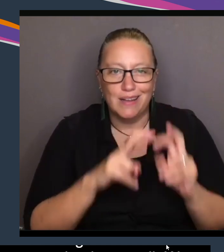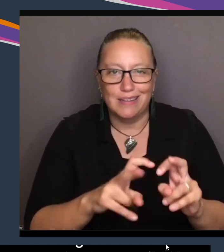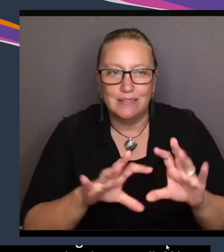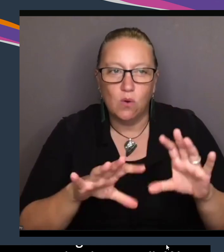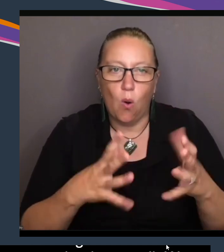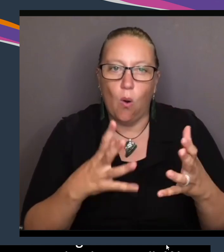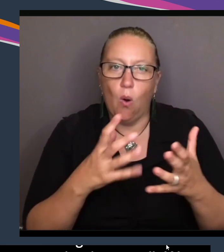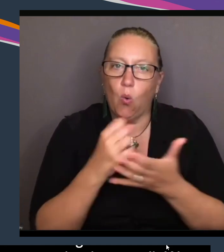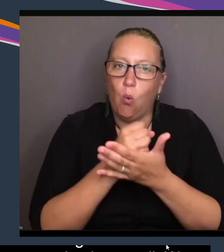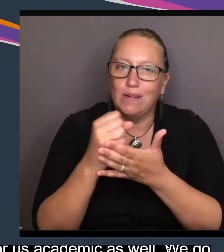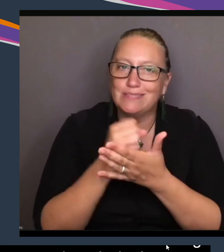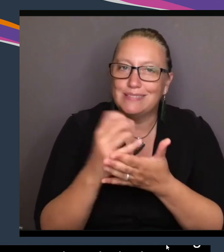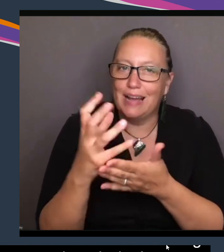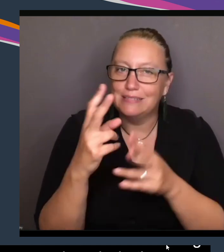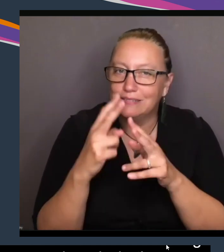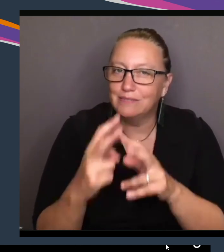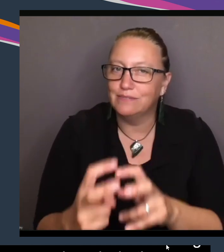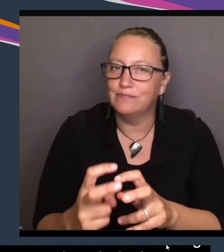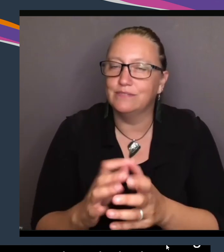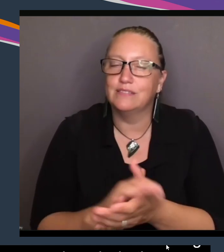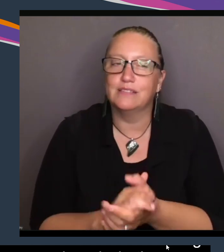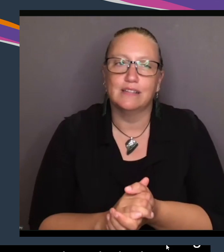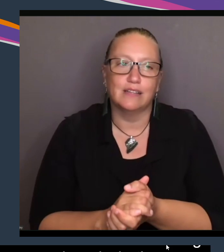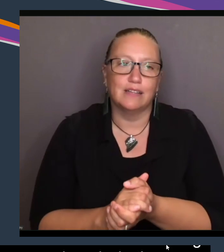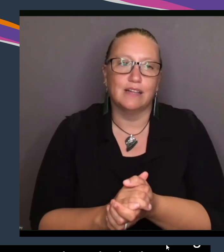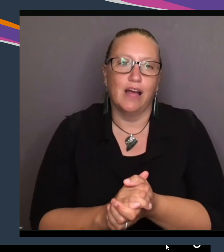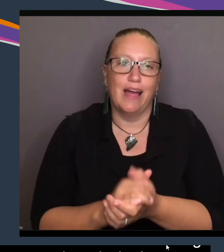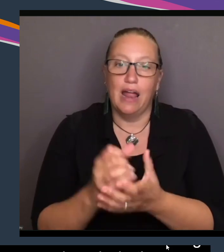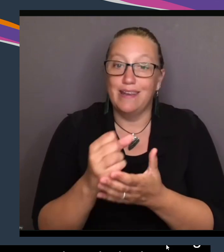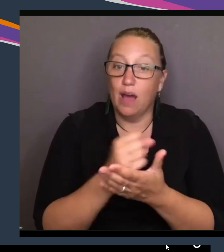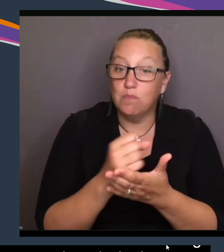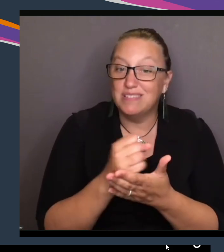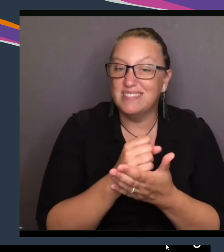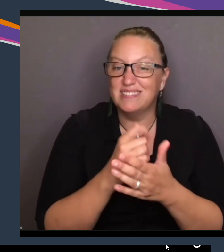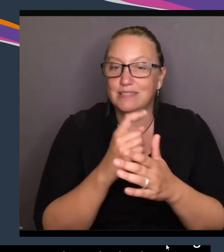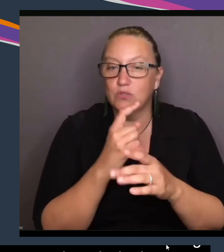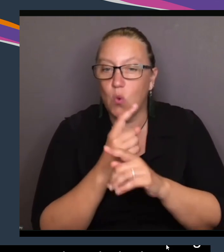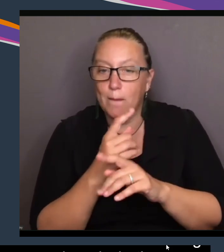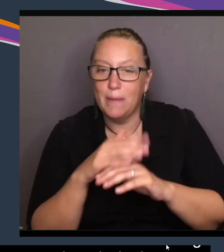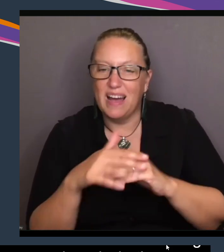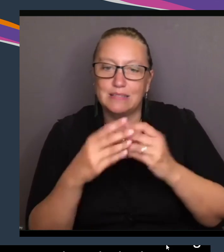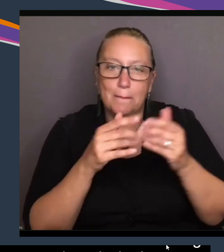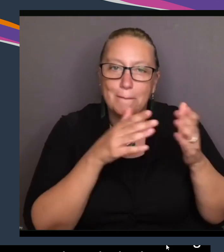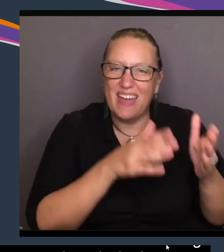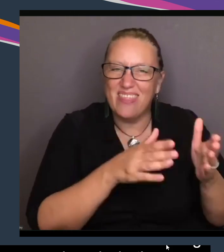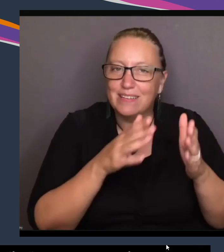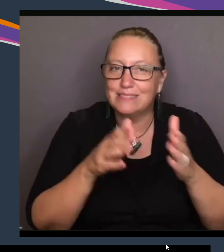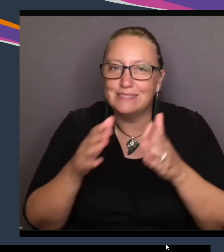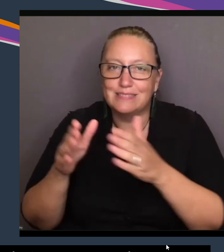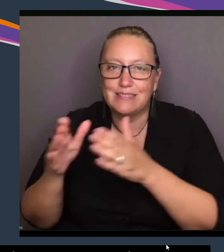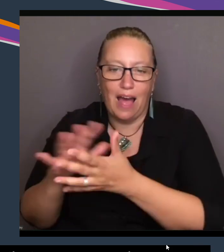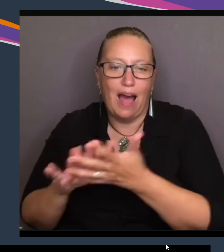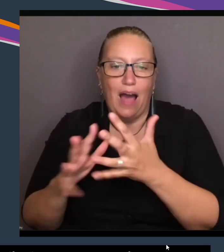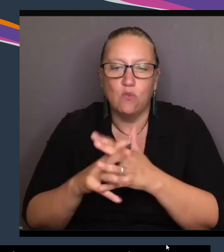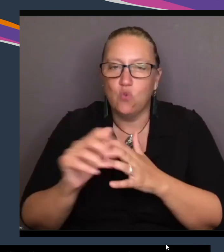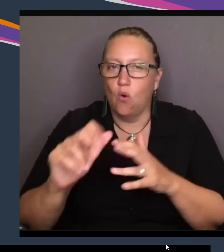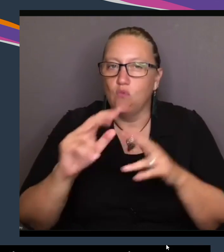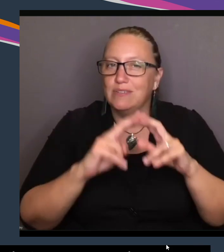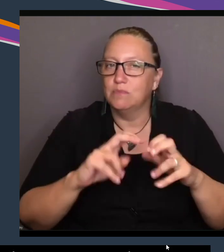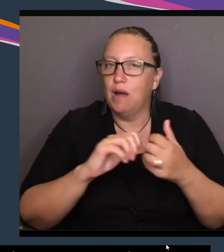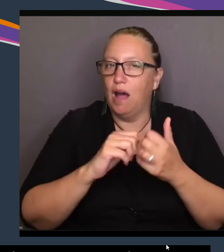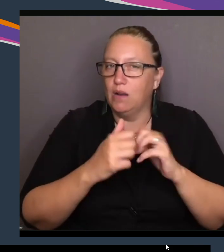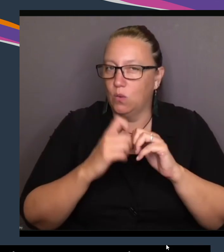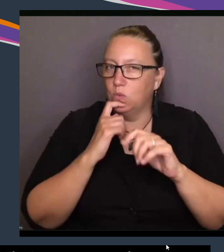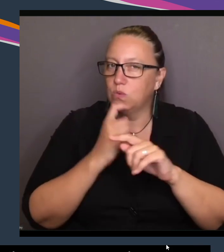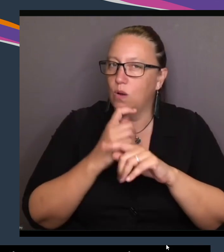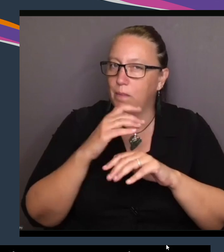to you about? What do they mean? And how might you expect or want to be involved in the design and delivery of those methods?